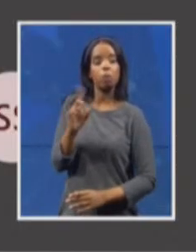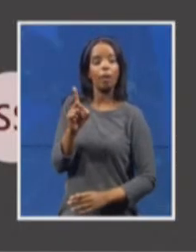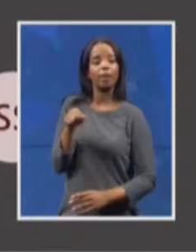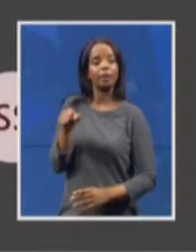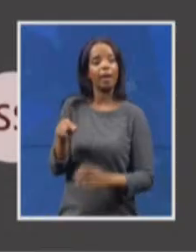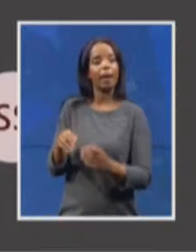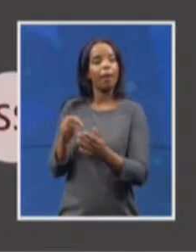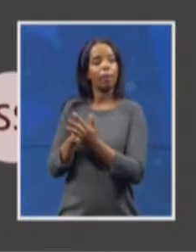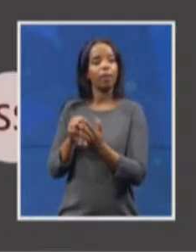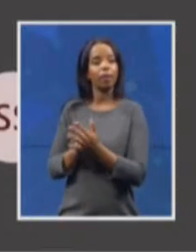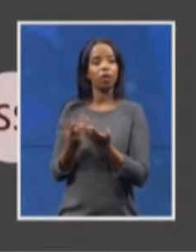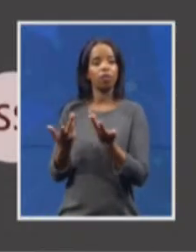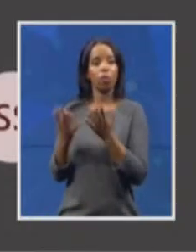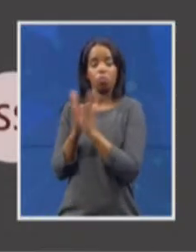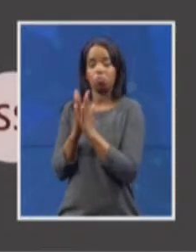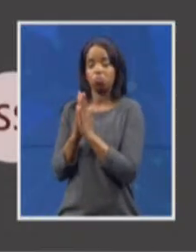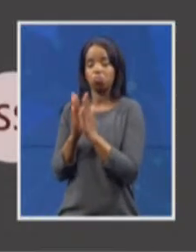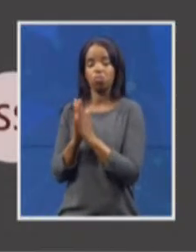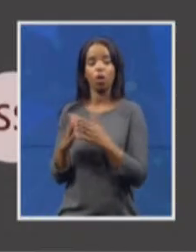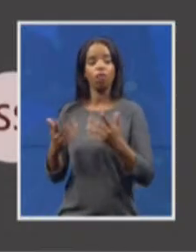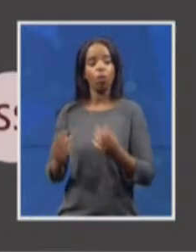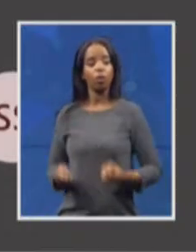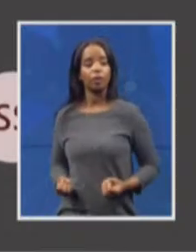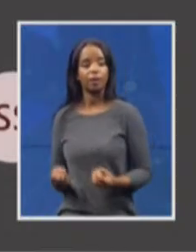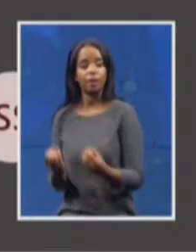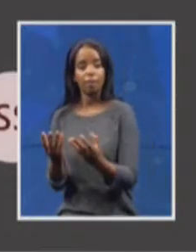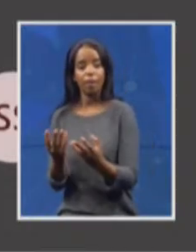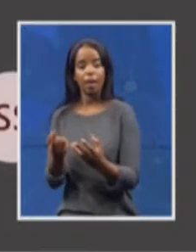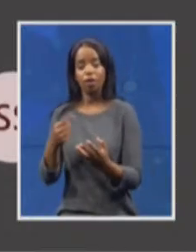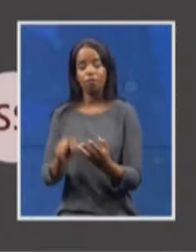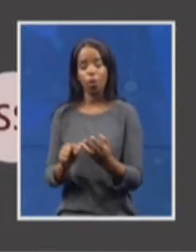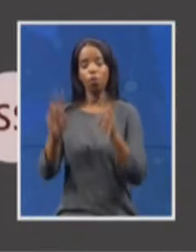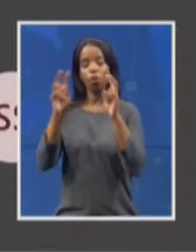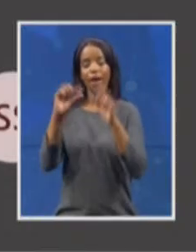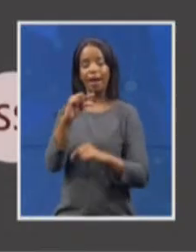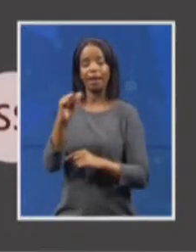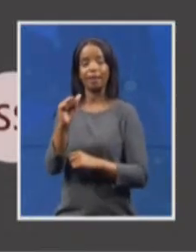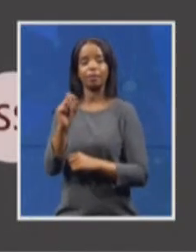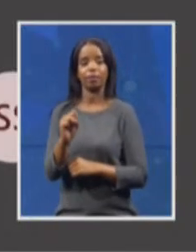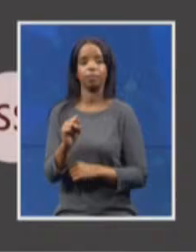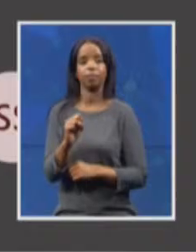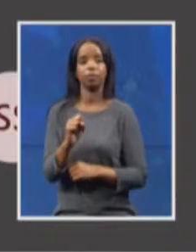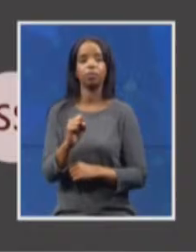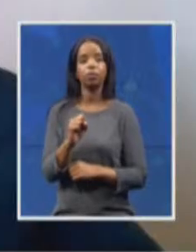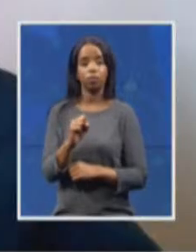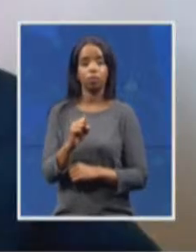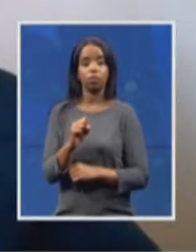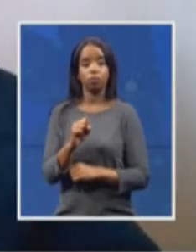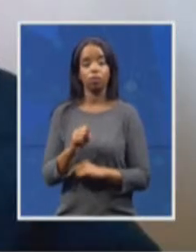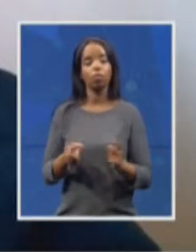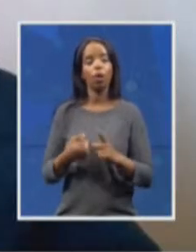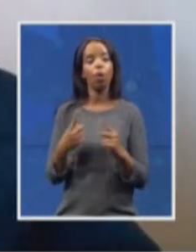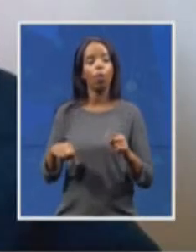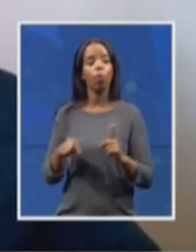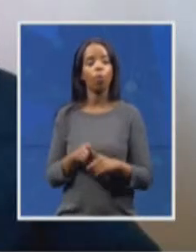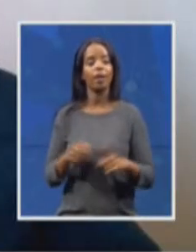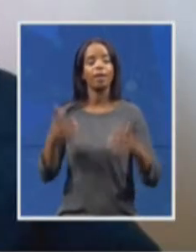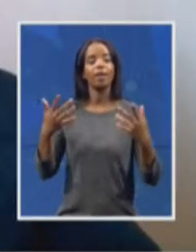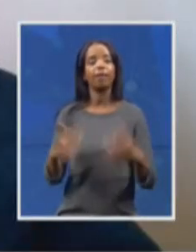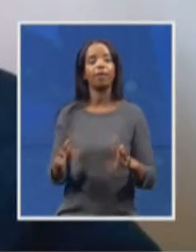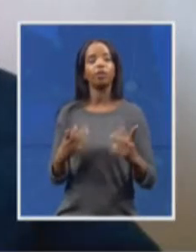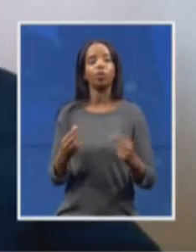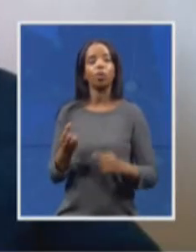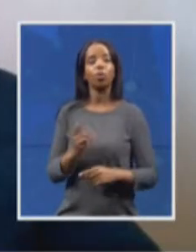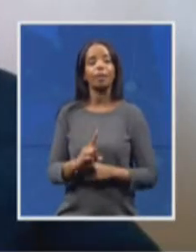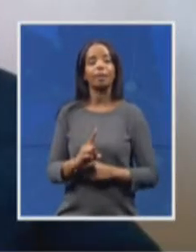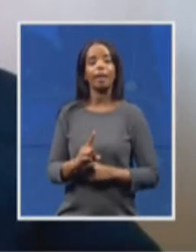as well as Ruyter. We have had the procurement process initiated, and we are in